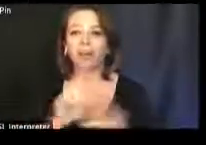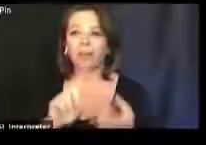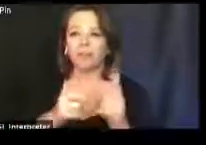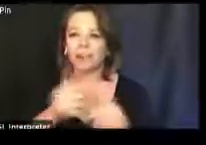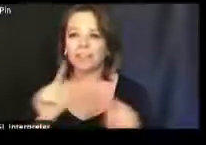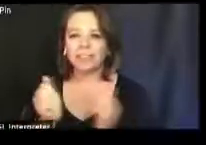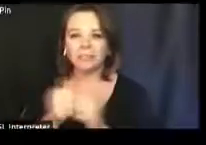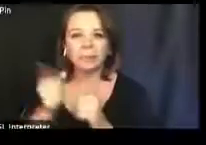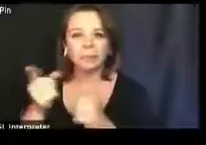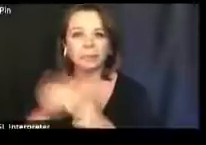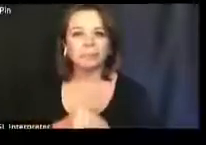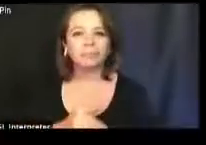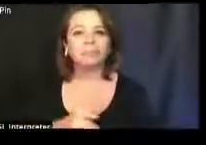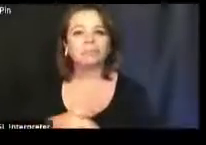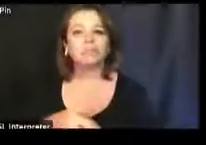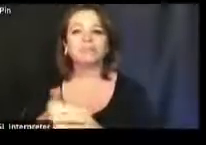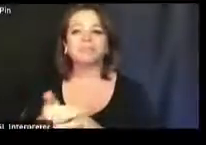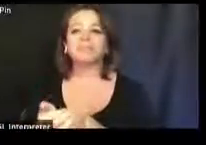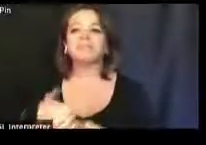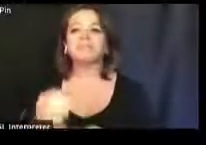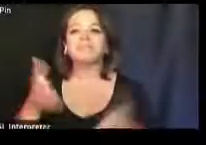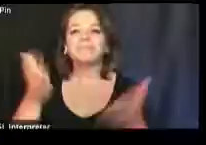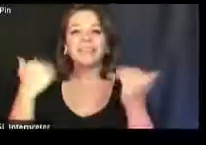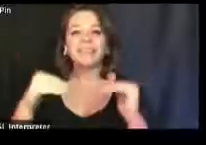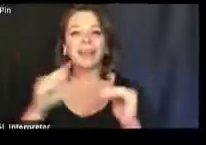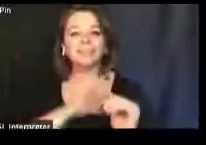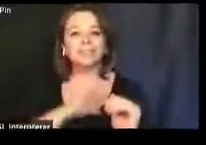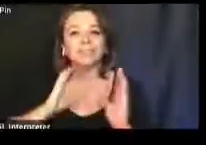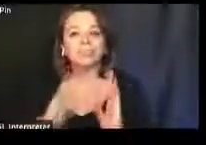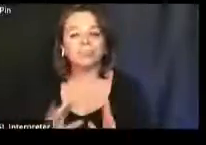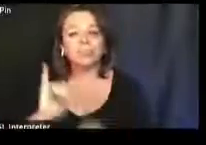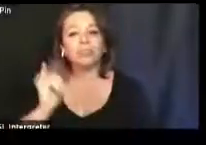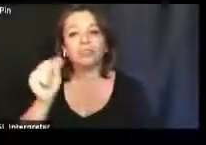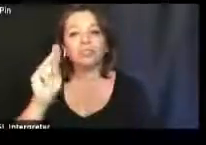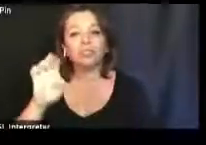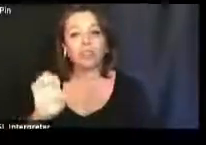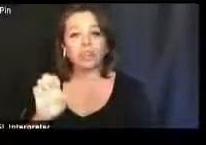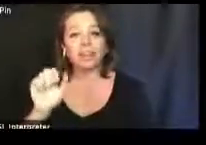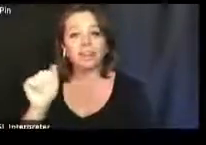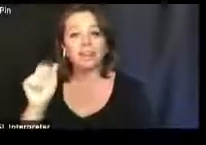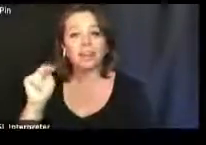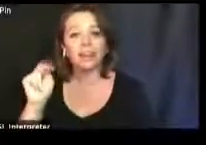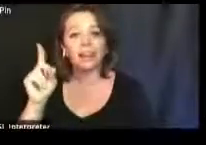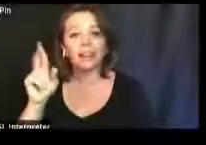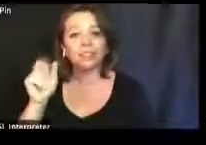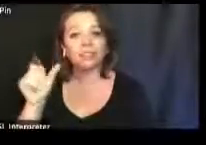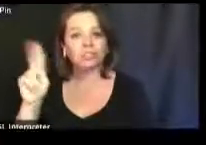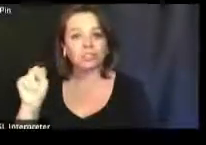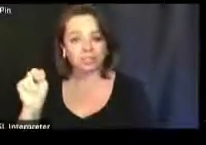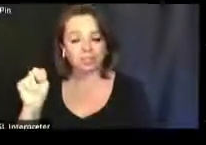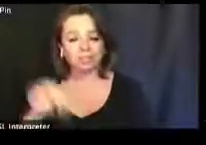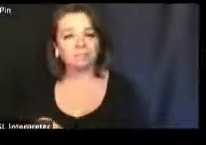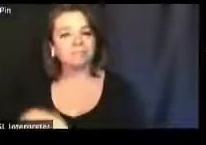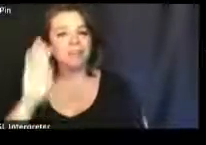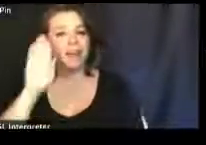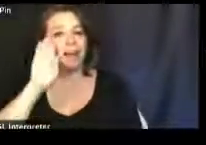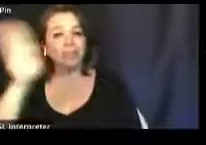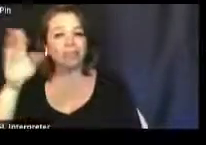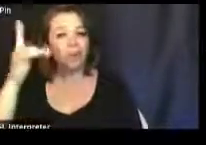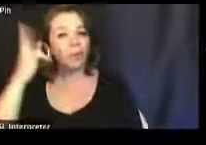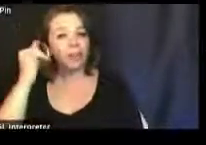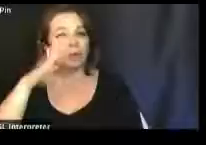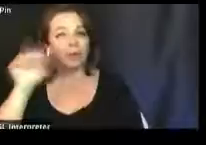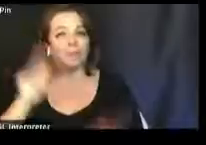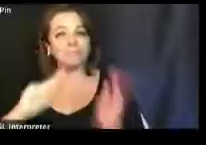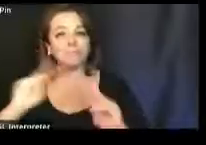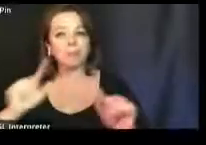Next, we have Commissioner Jane Anderson. Hello, California, and hello, people from Los Angeles County.